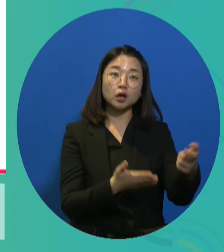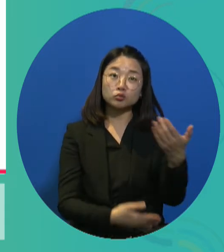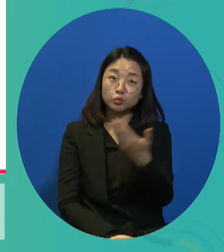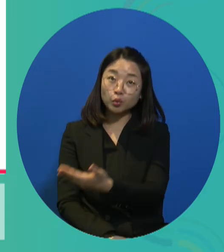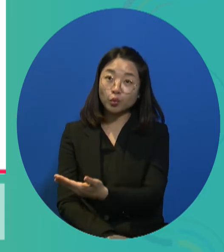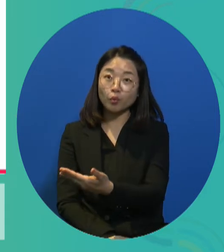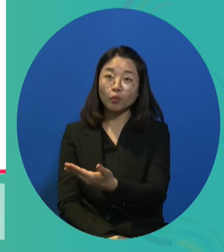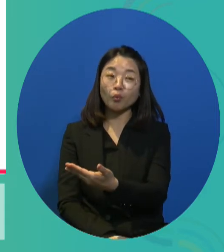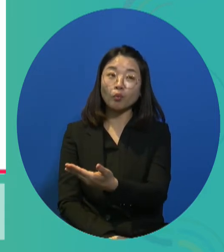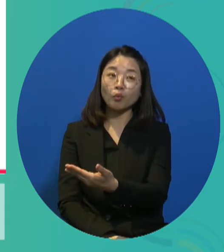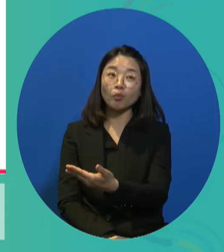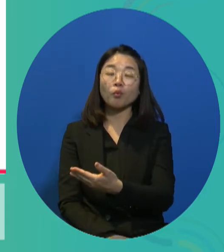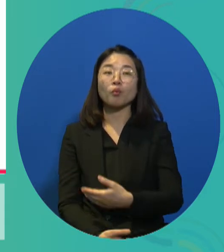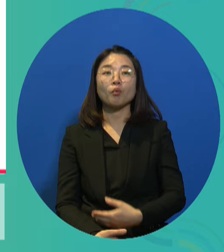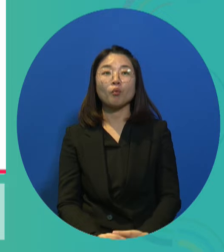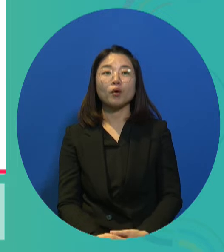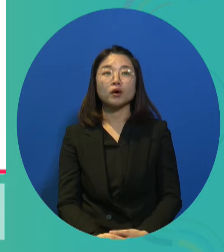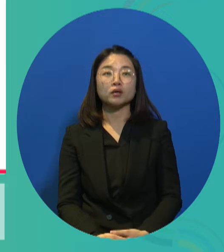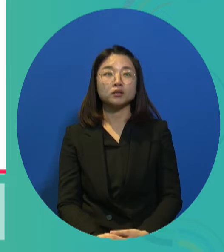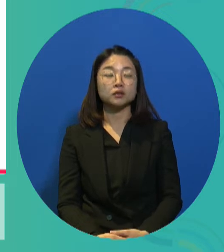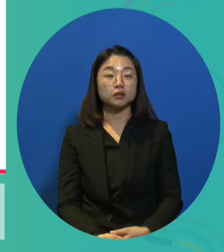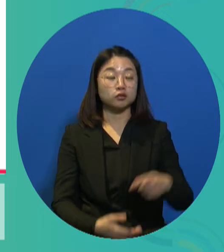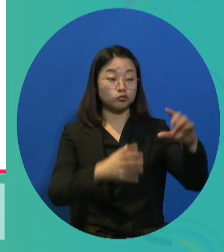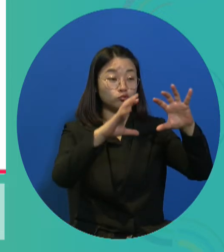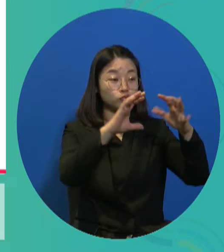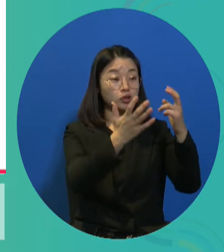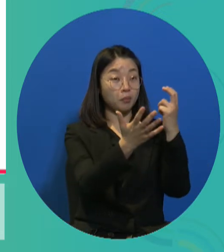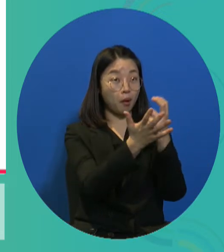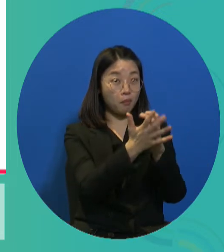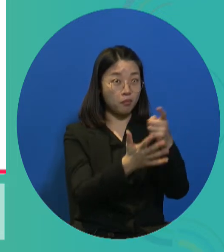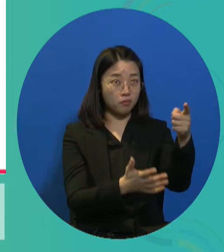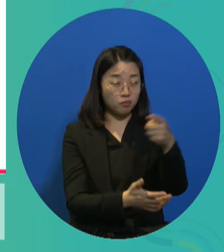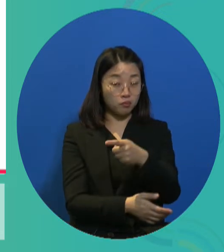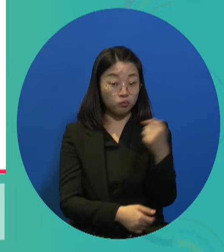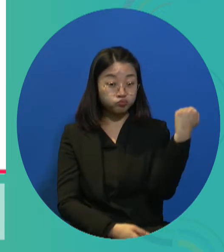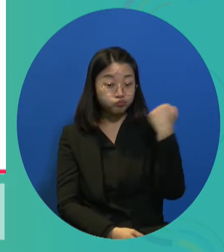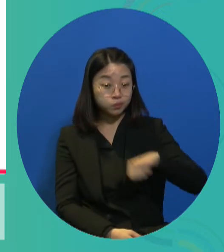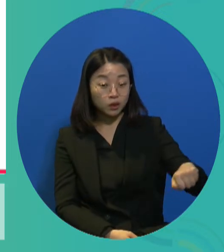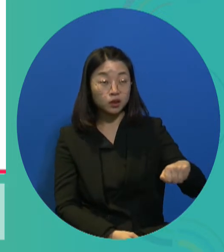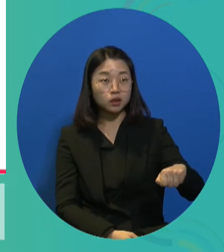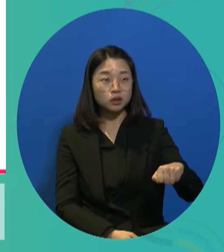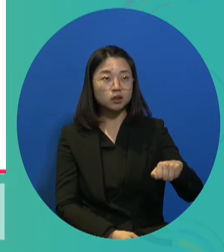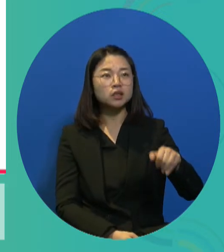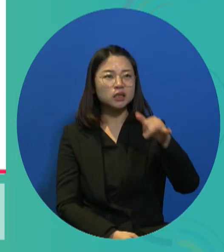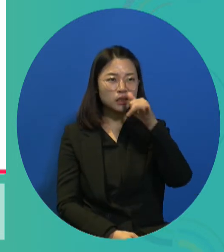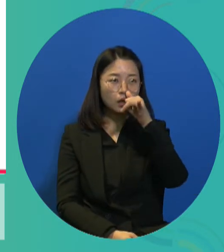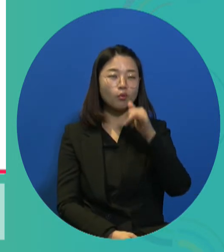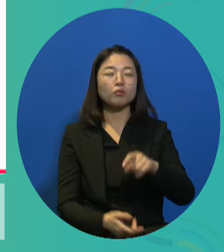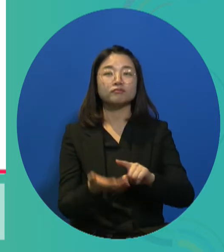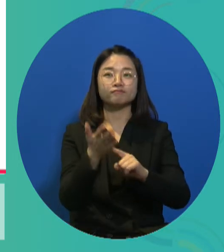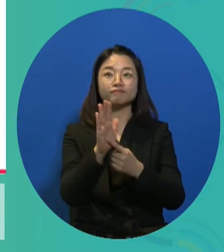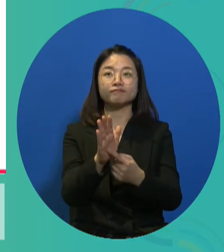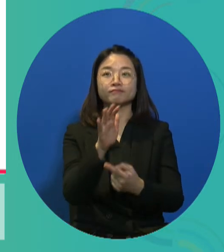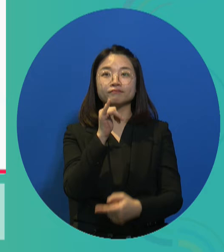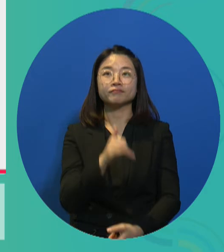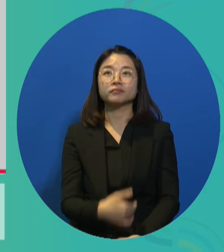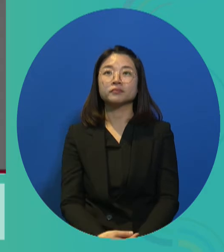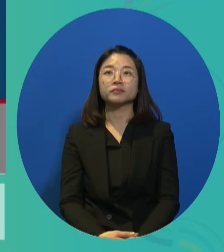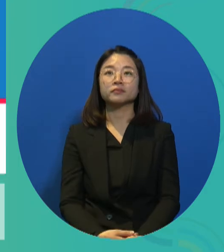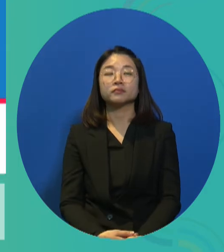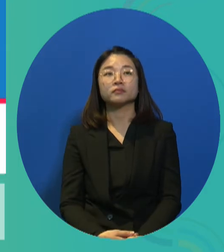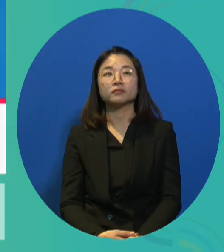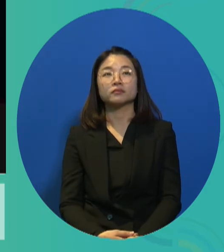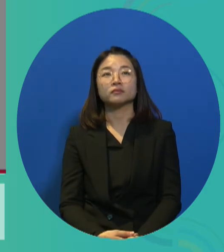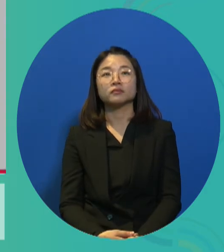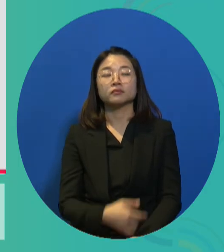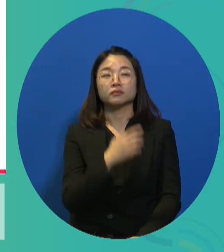administrative measures. Therefore, if we do not take up and comply with these